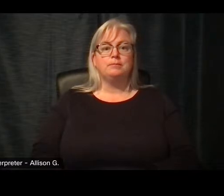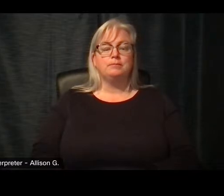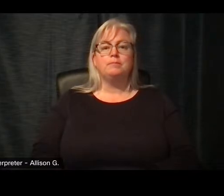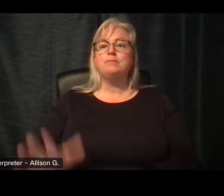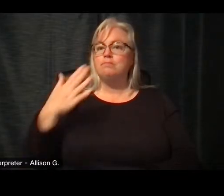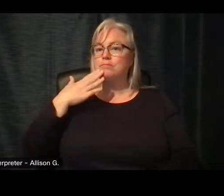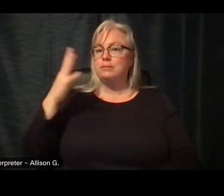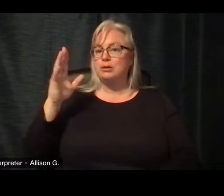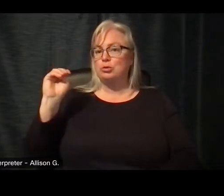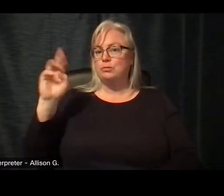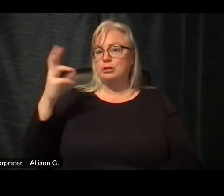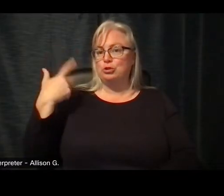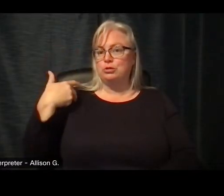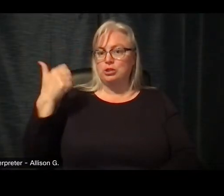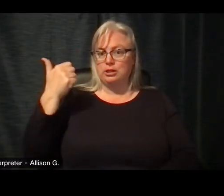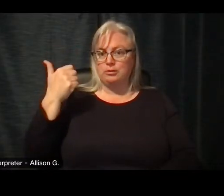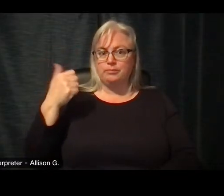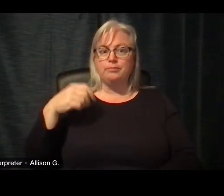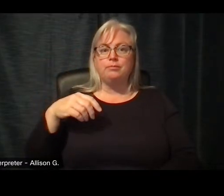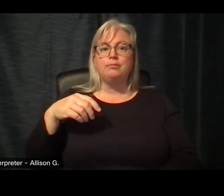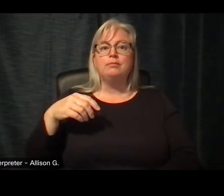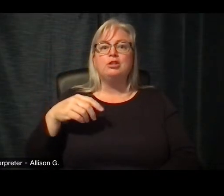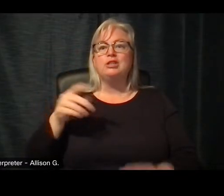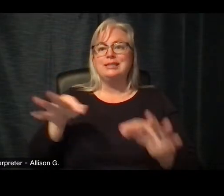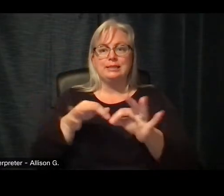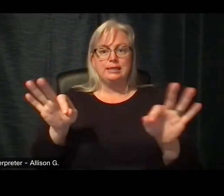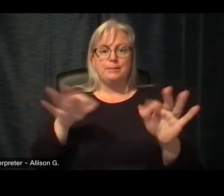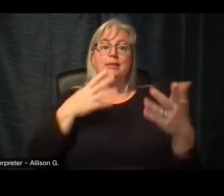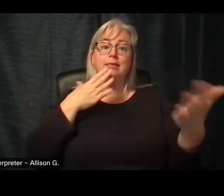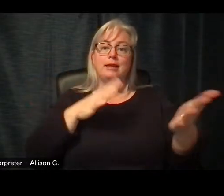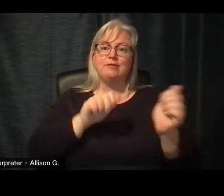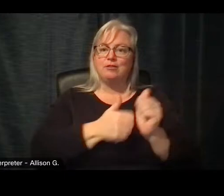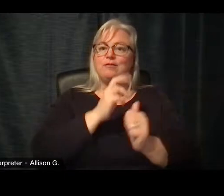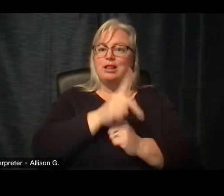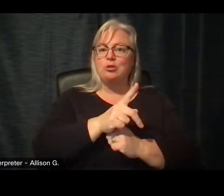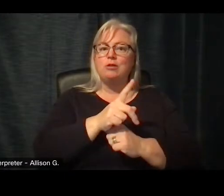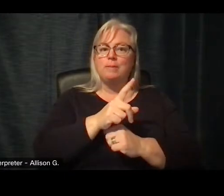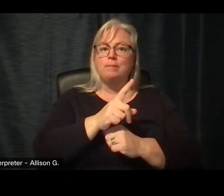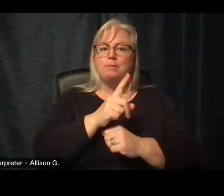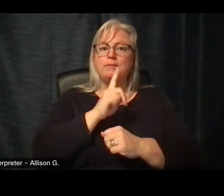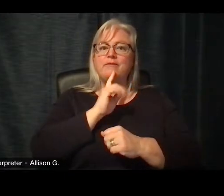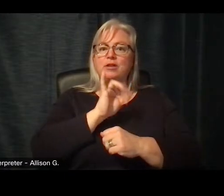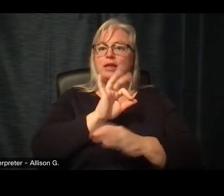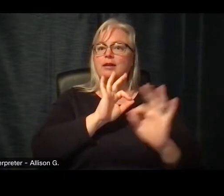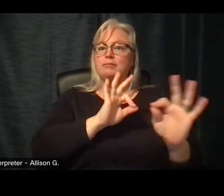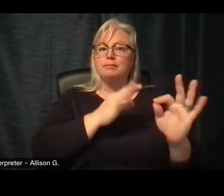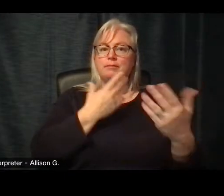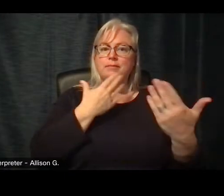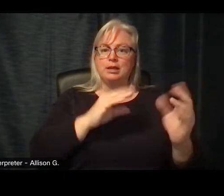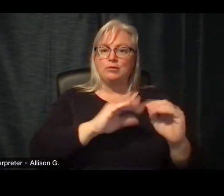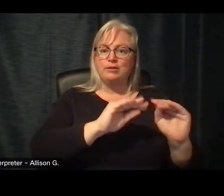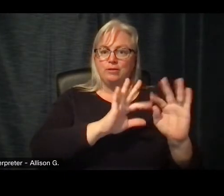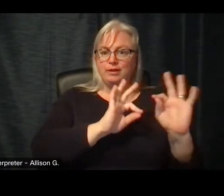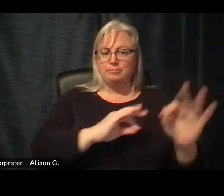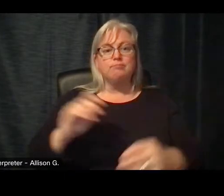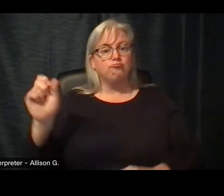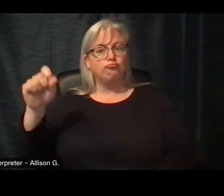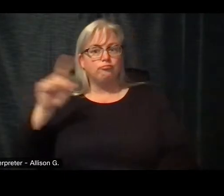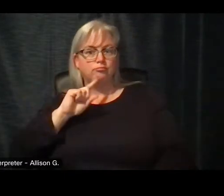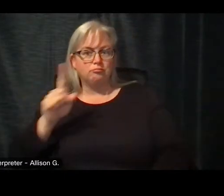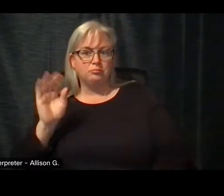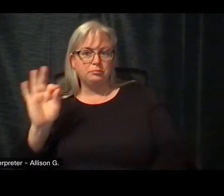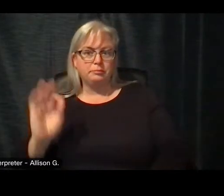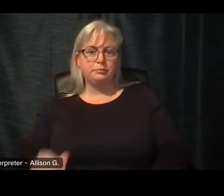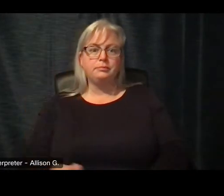Thank you, Mr. Chairman. Just a statement. Thanks for following up with the information on the dams. Absolutely.